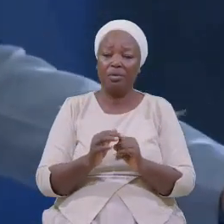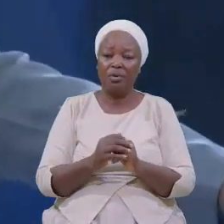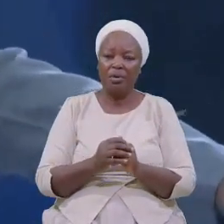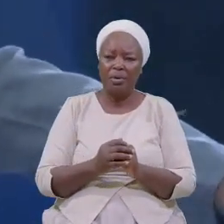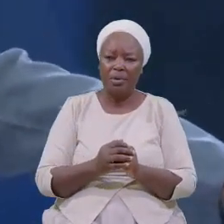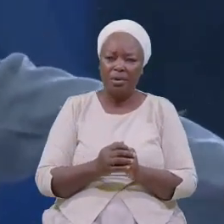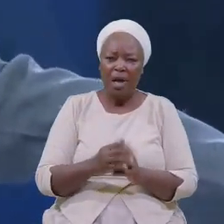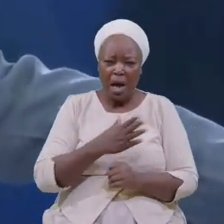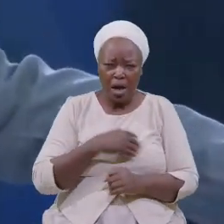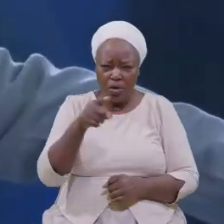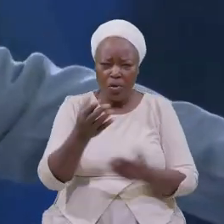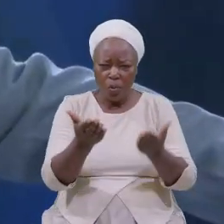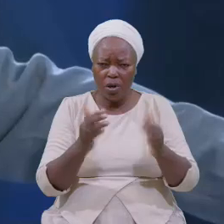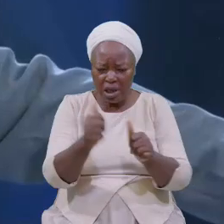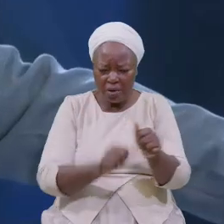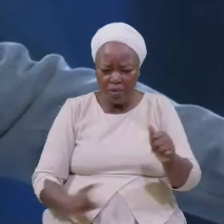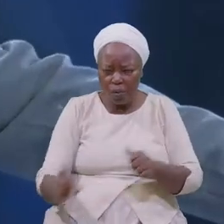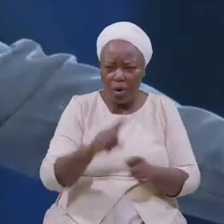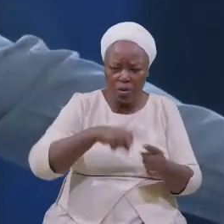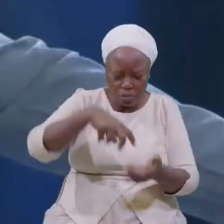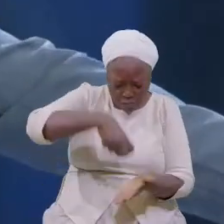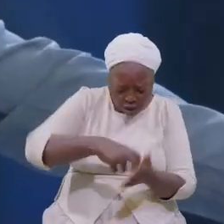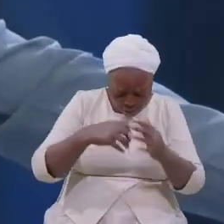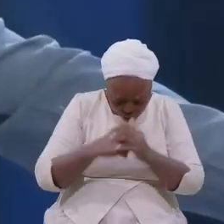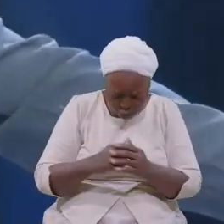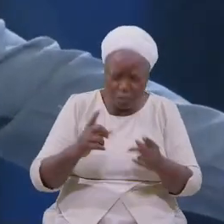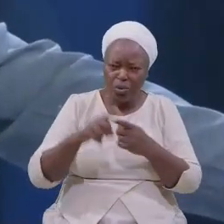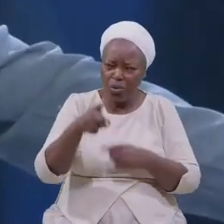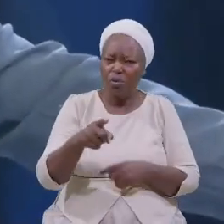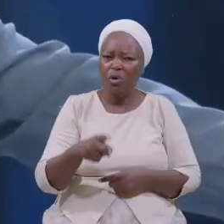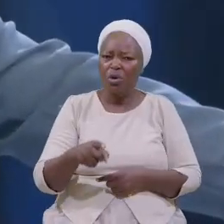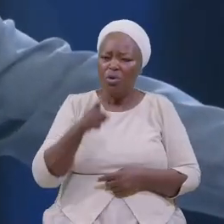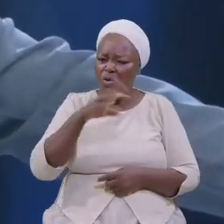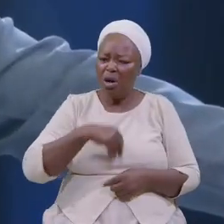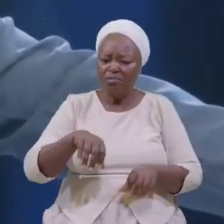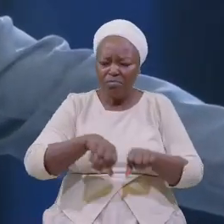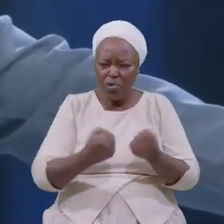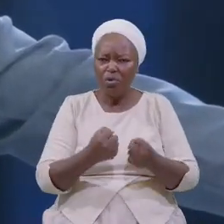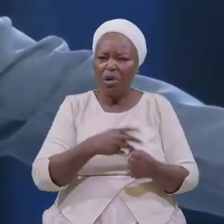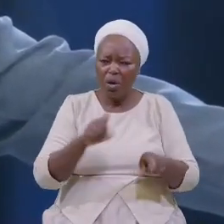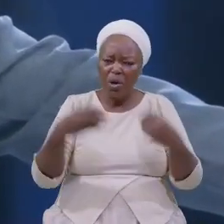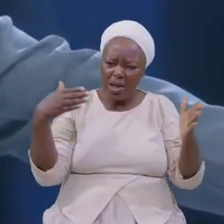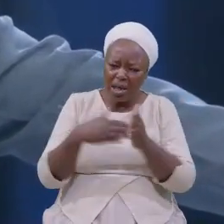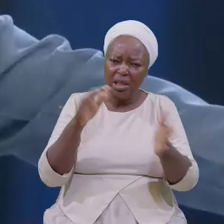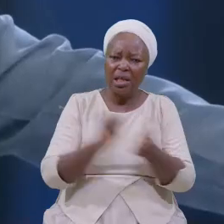And you want everybody to bend and bow to you. You've broken that first commandment.